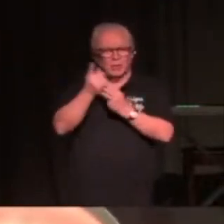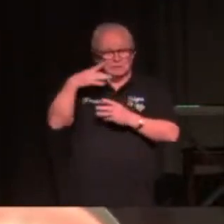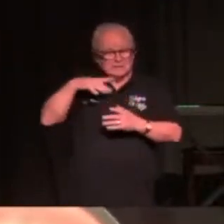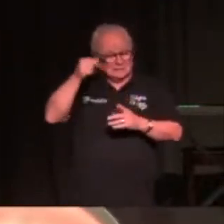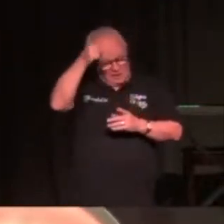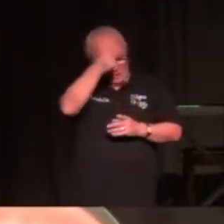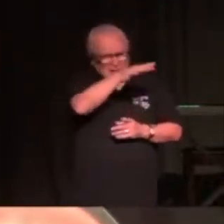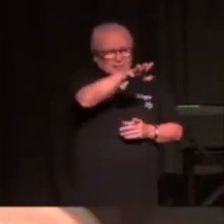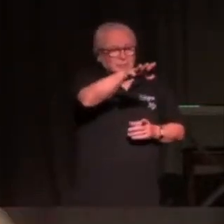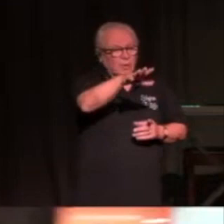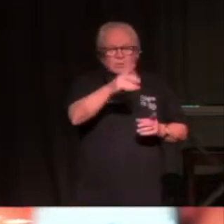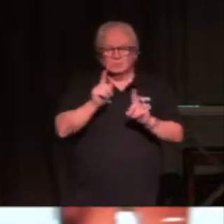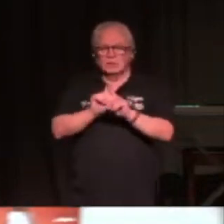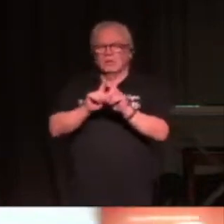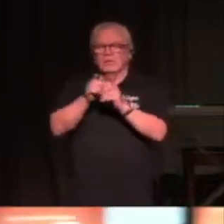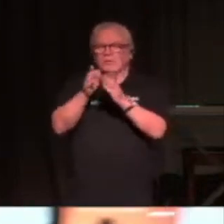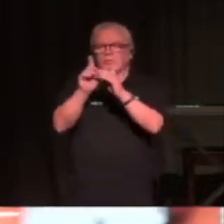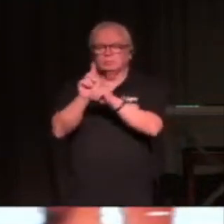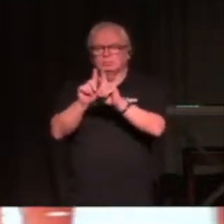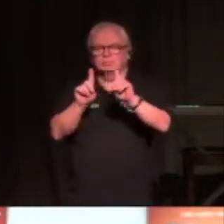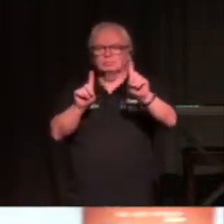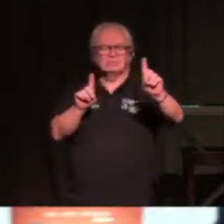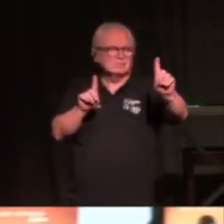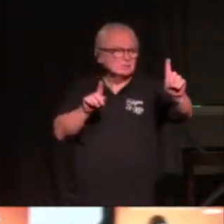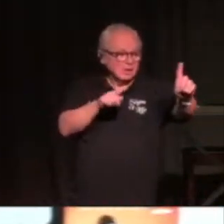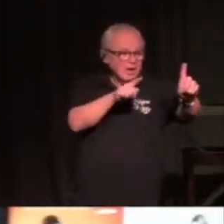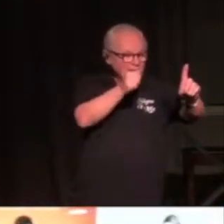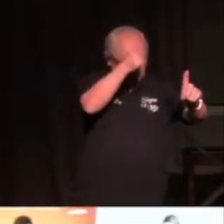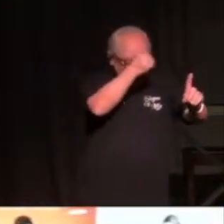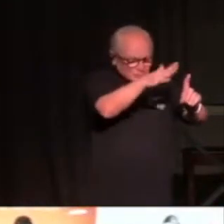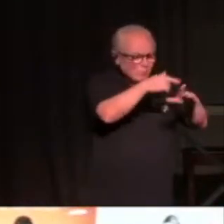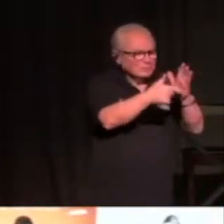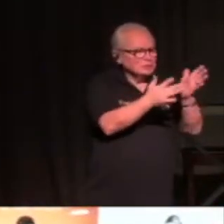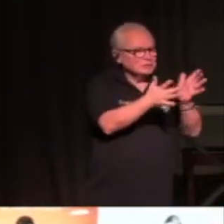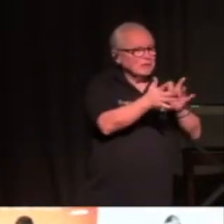Okay, and we can be all head up about it, but we've got to trust him in the storm.